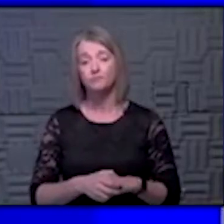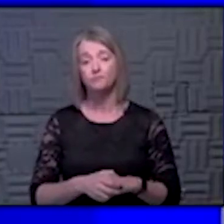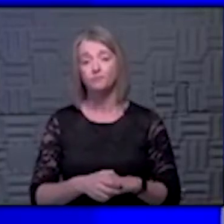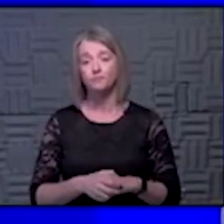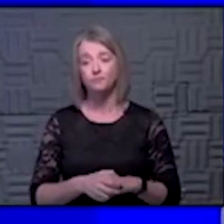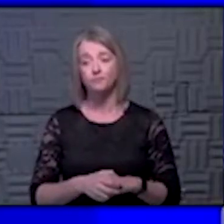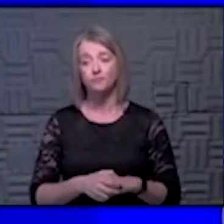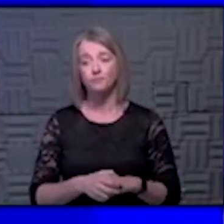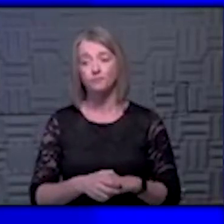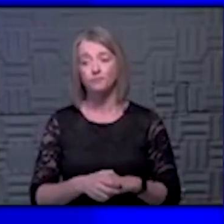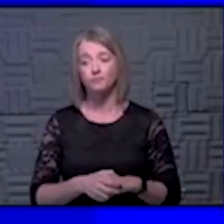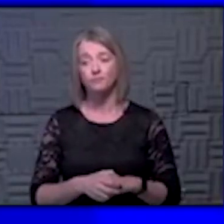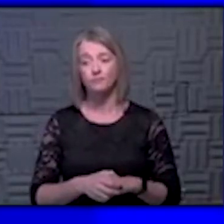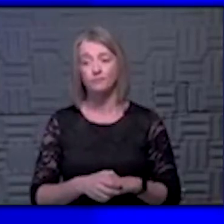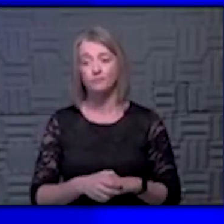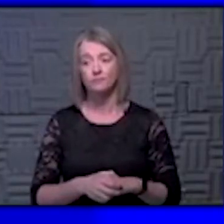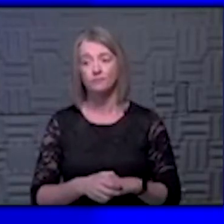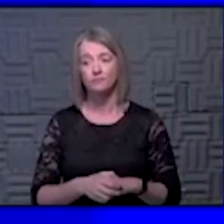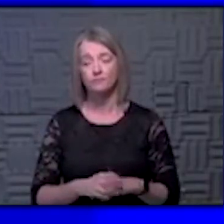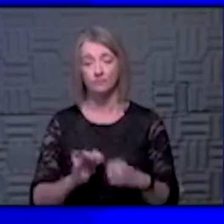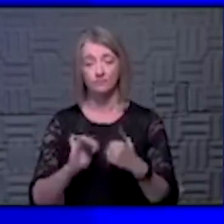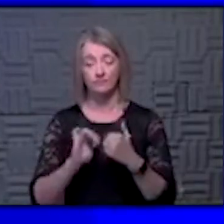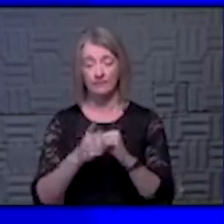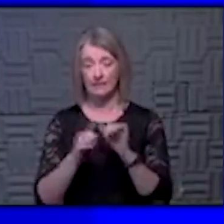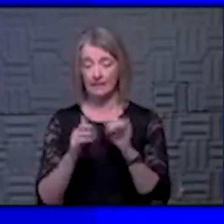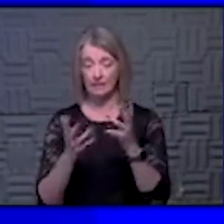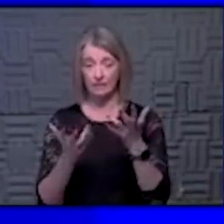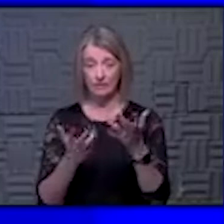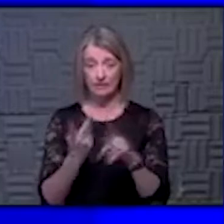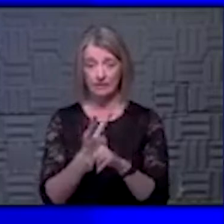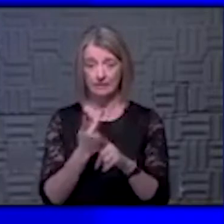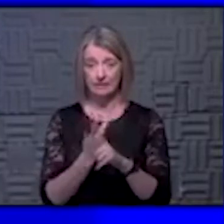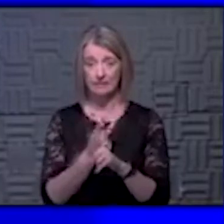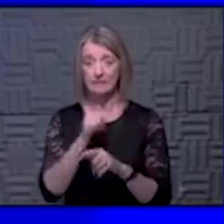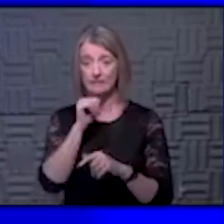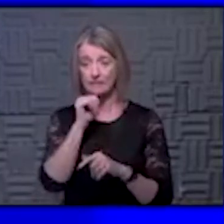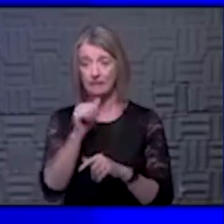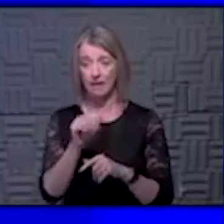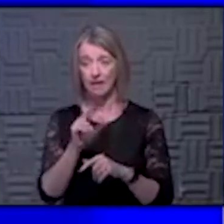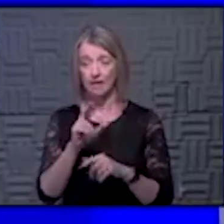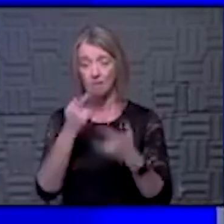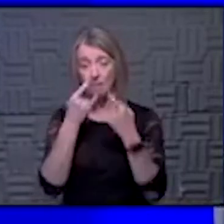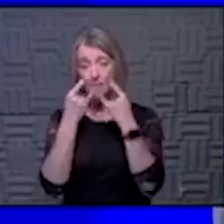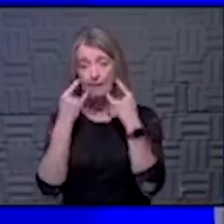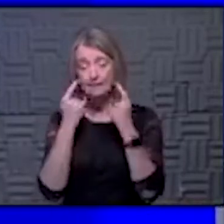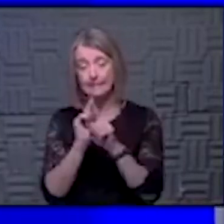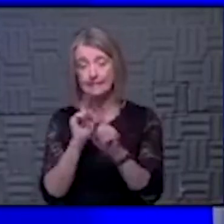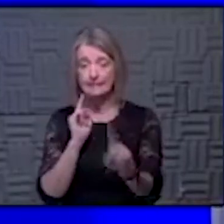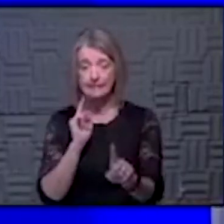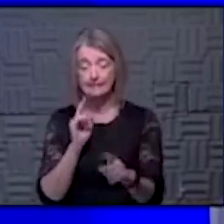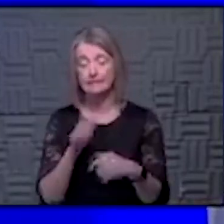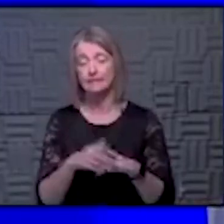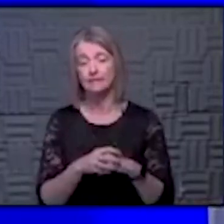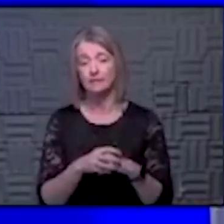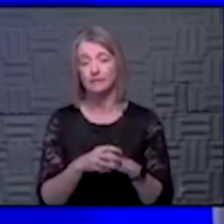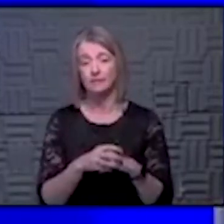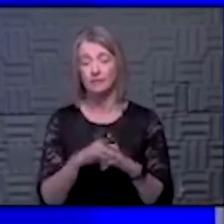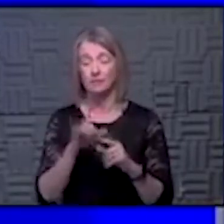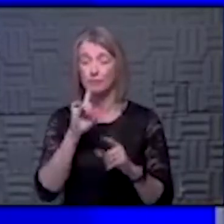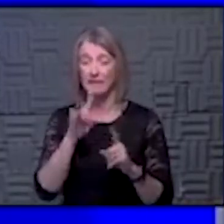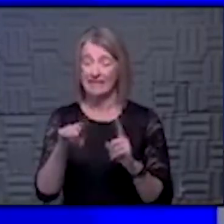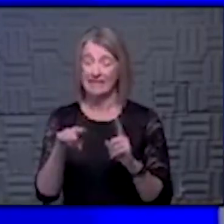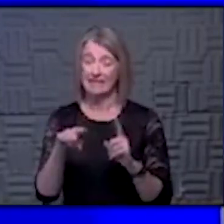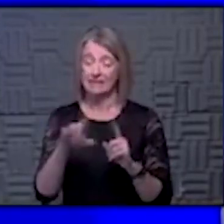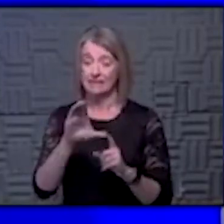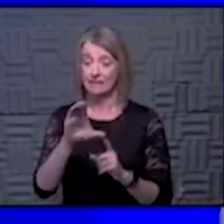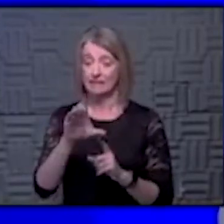the optimal measures to take, and that's these non-pharmaceutical measures of masking, distancing. So optimally,